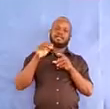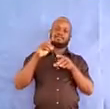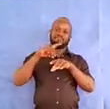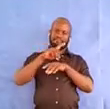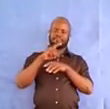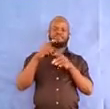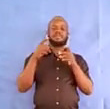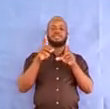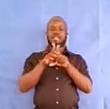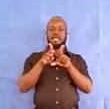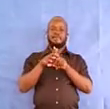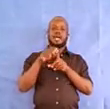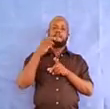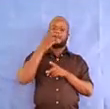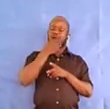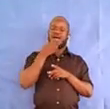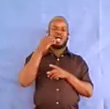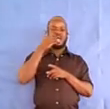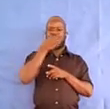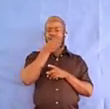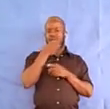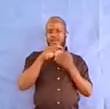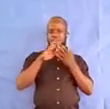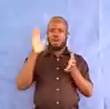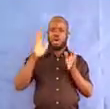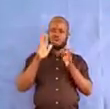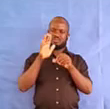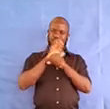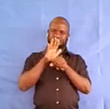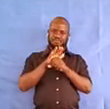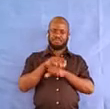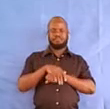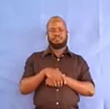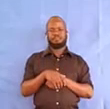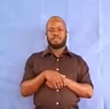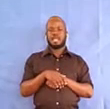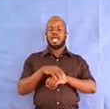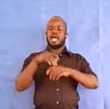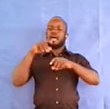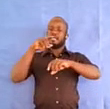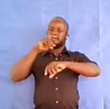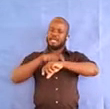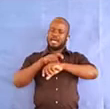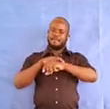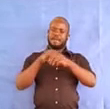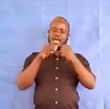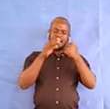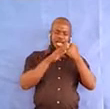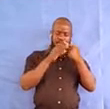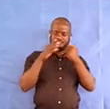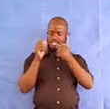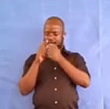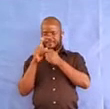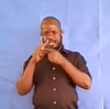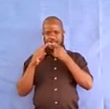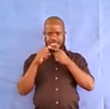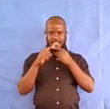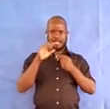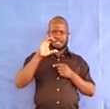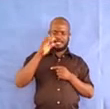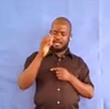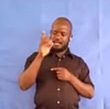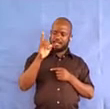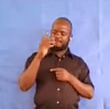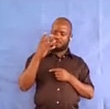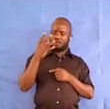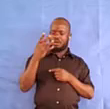shingles, fungal nail infections, and mouth sores become more common in this stage. After about 9 to 11 years